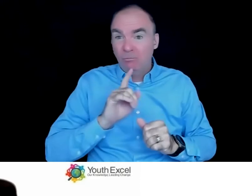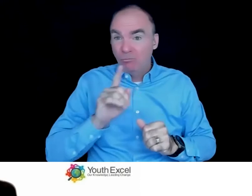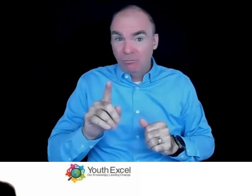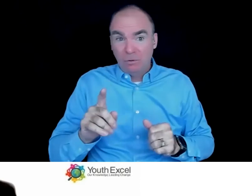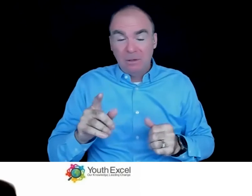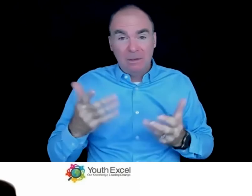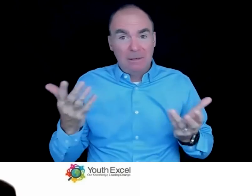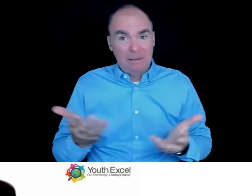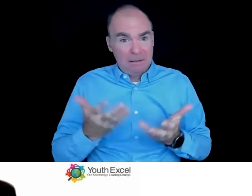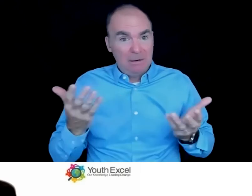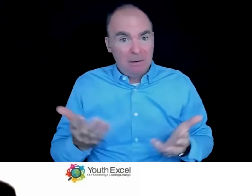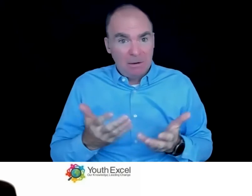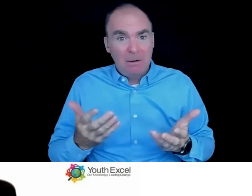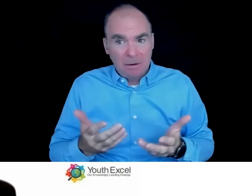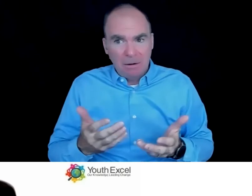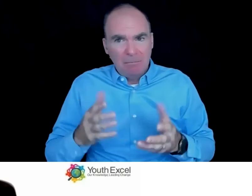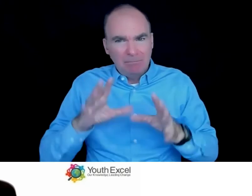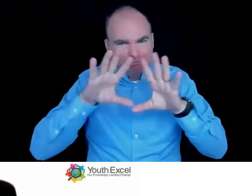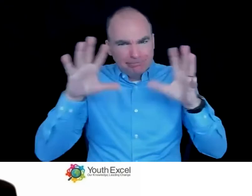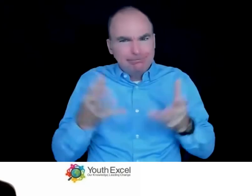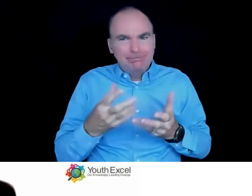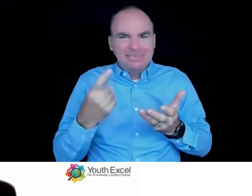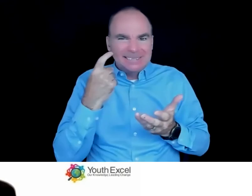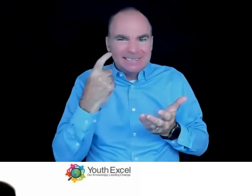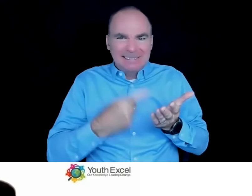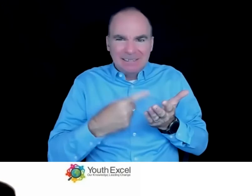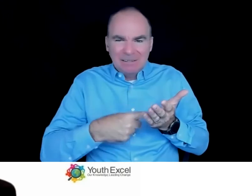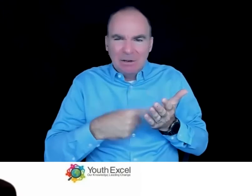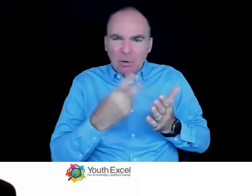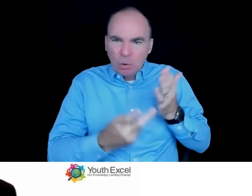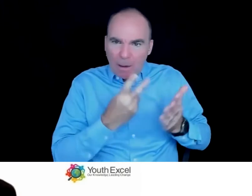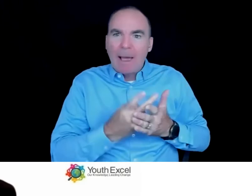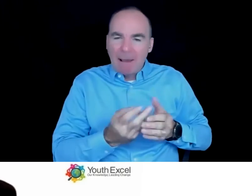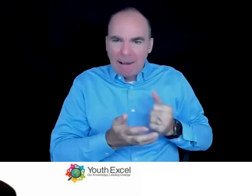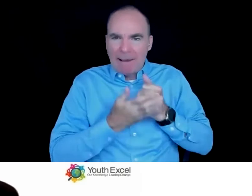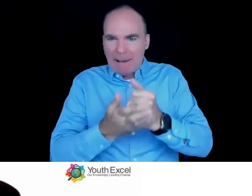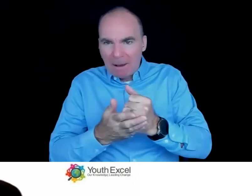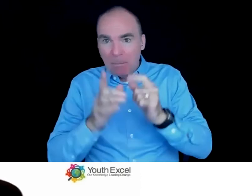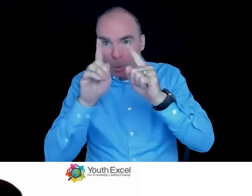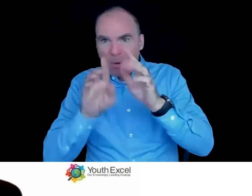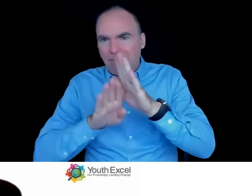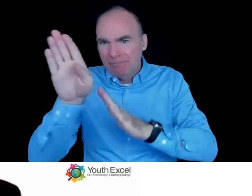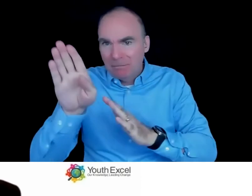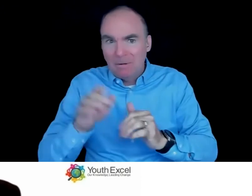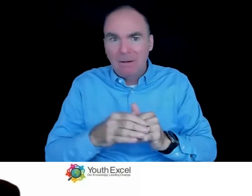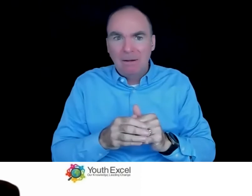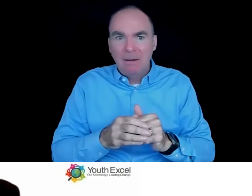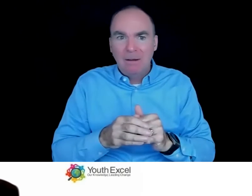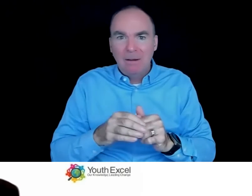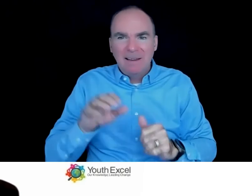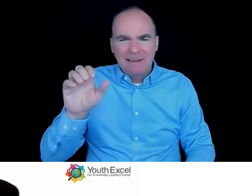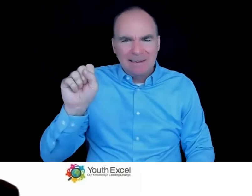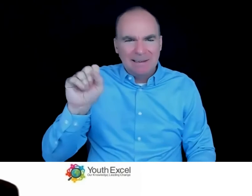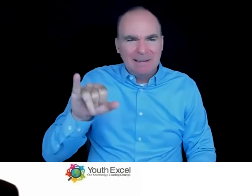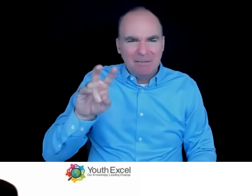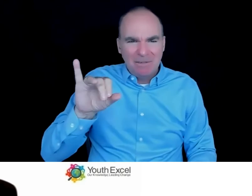exciting sentiments, contexts being shared within the past 2 hours. And probably for us to just get it started, Sylvia, I know it's been